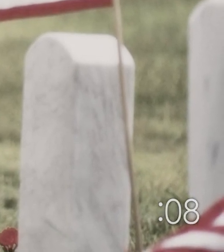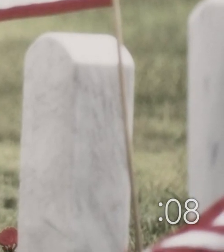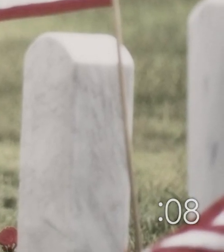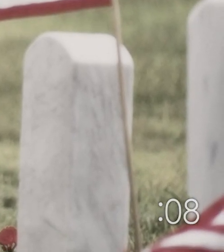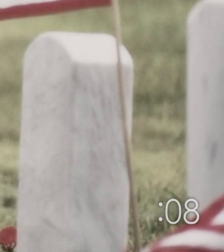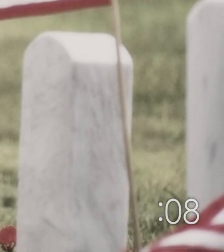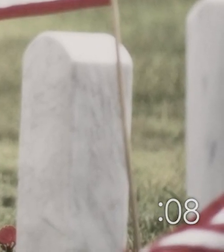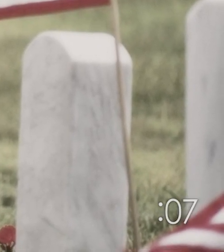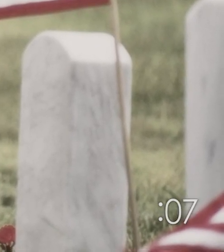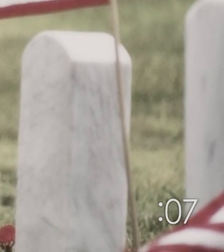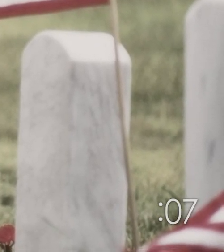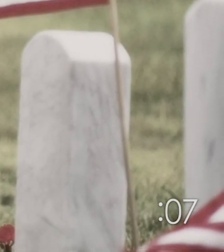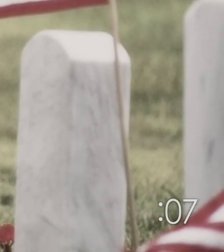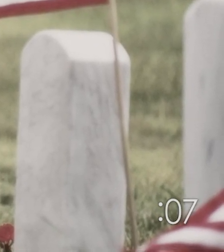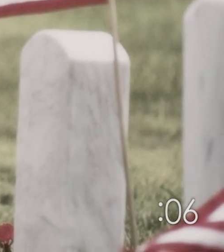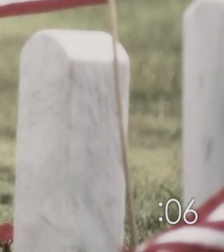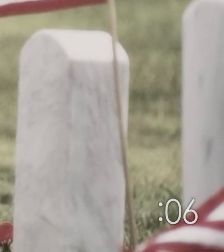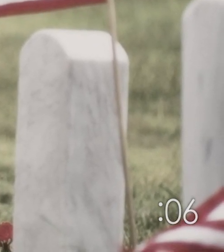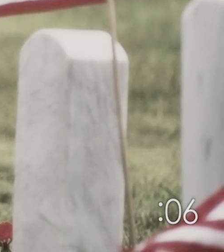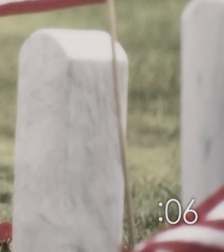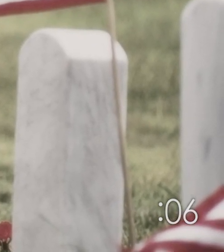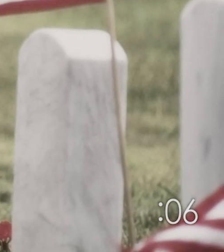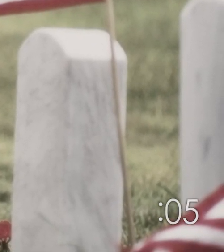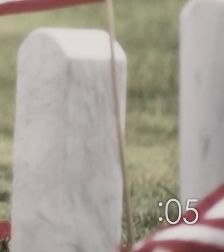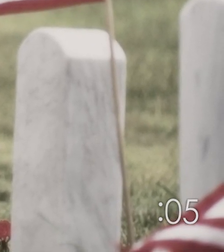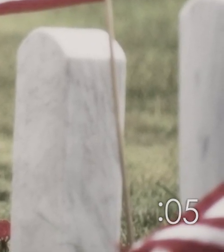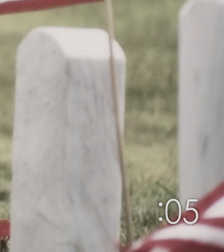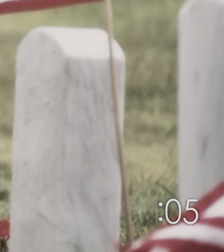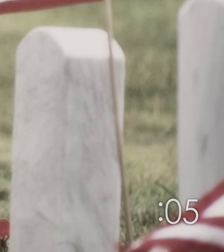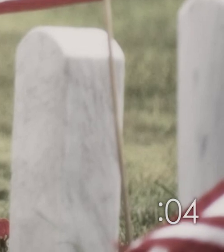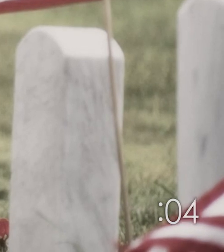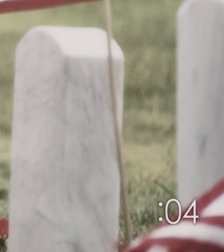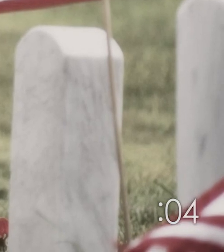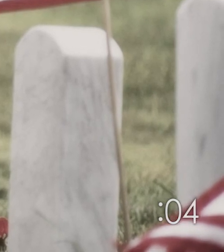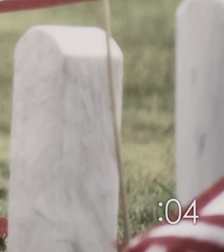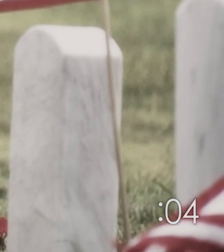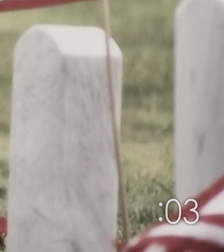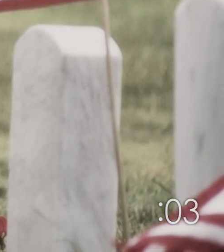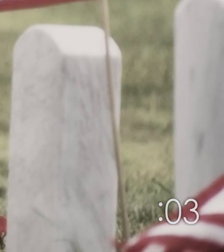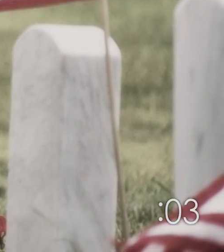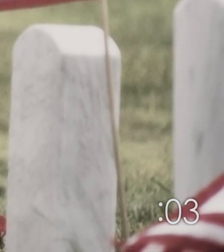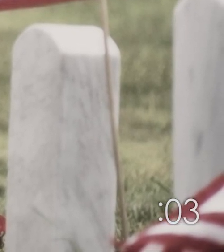child of God. Yes, I